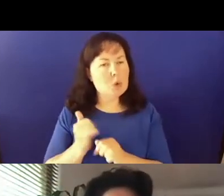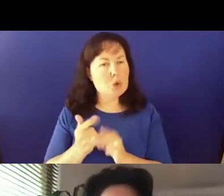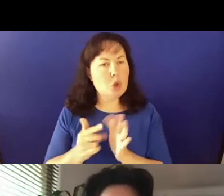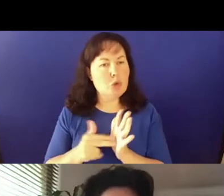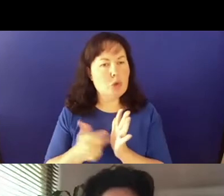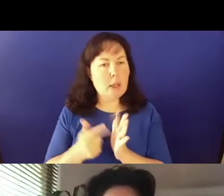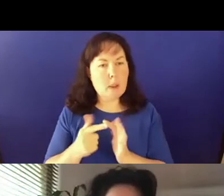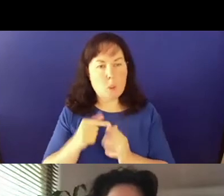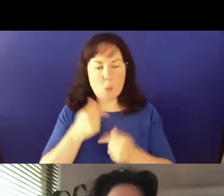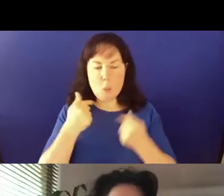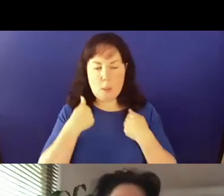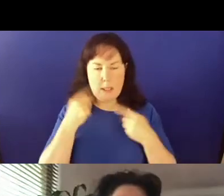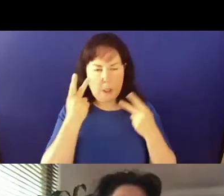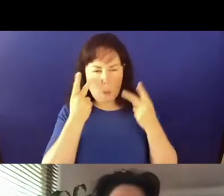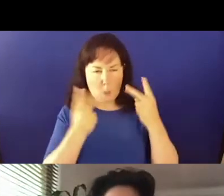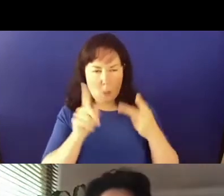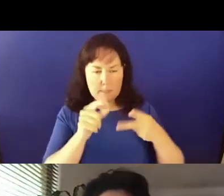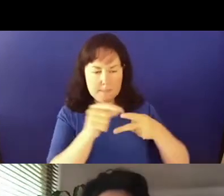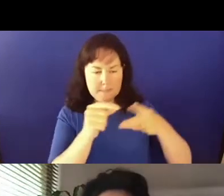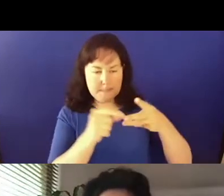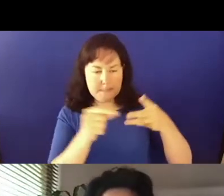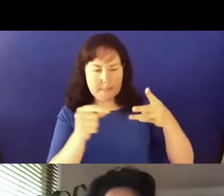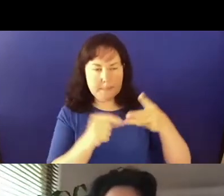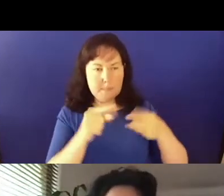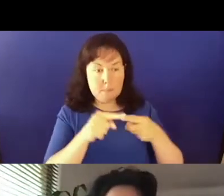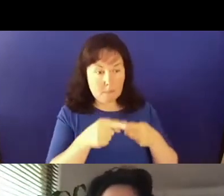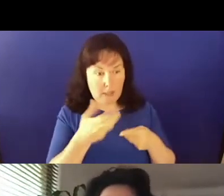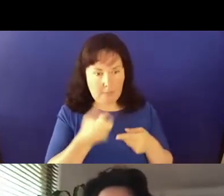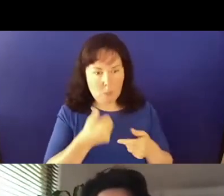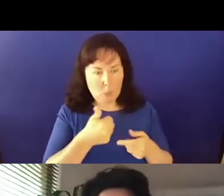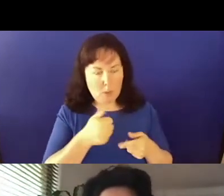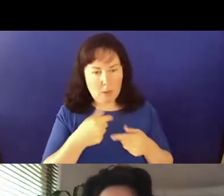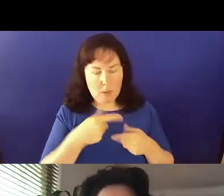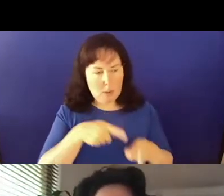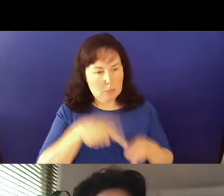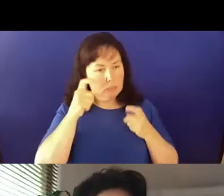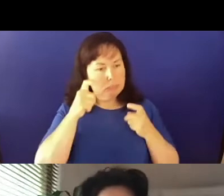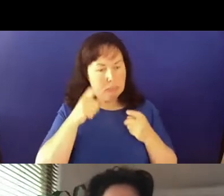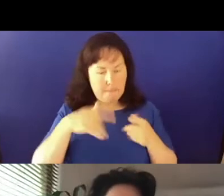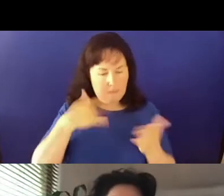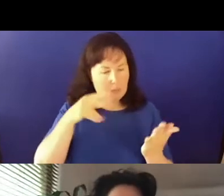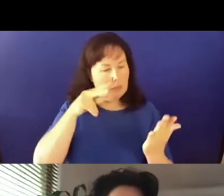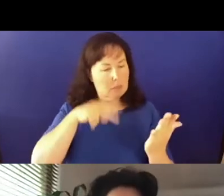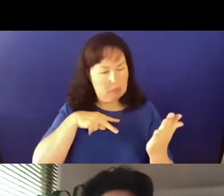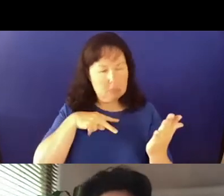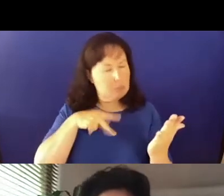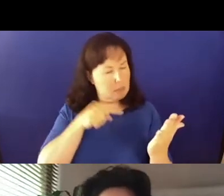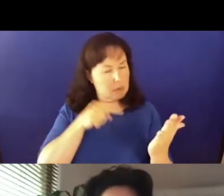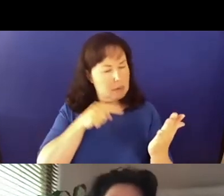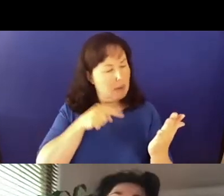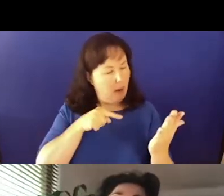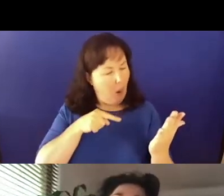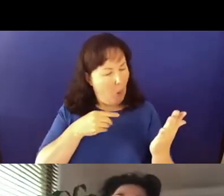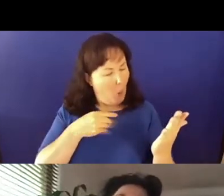looking for within that is, does it have a really good hook? Is there a really strong, inciting incident that comes at the start of those